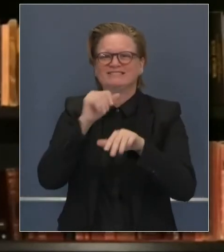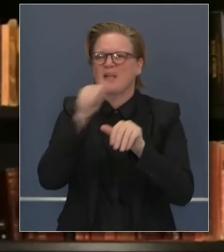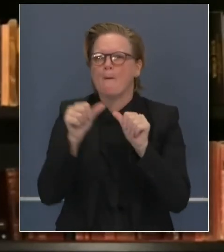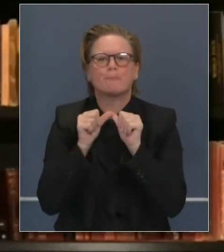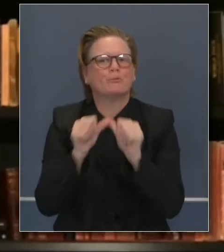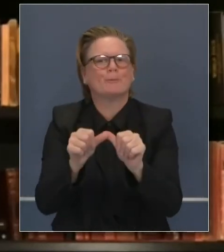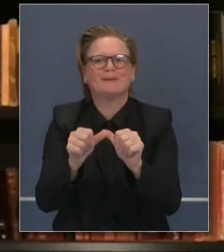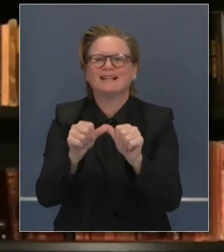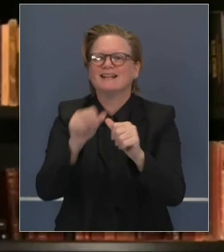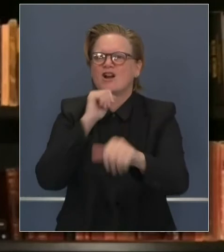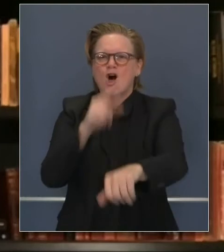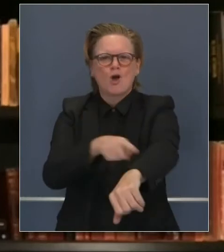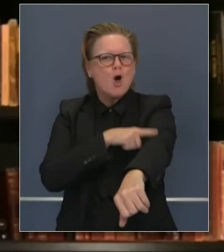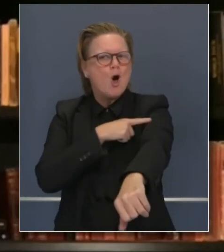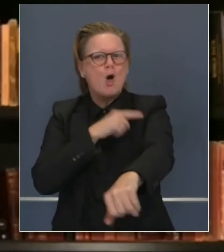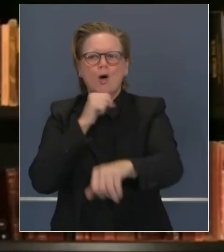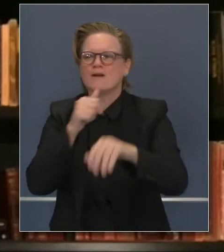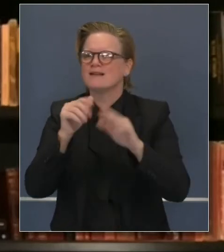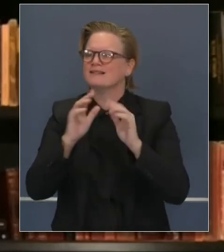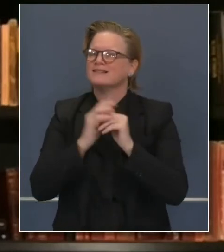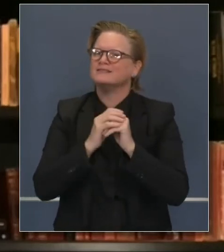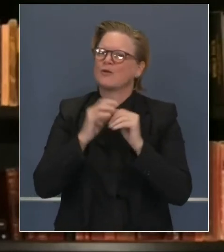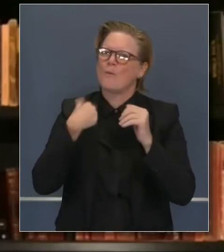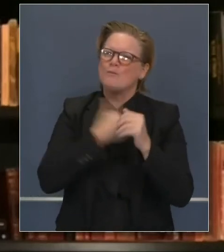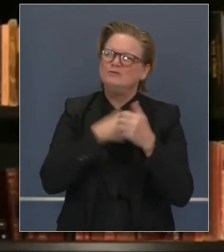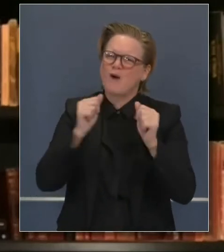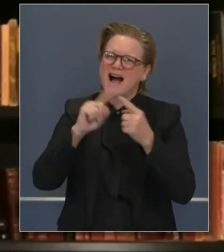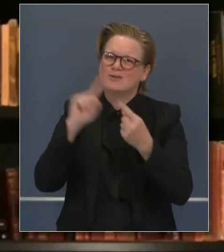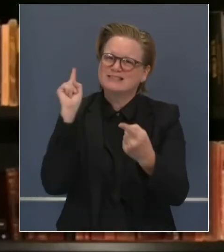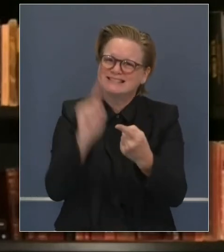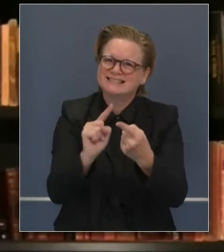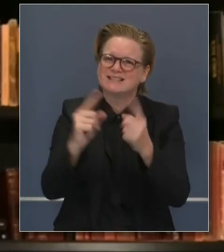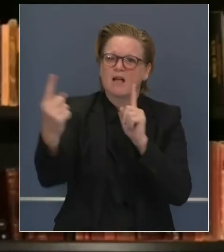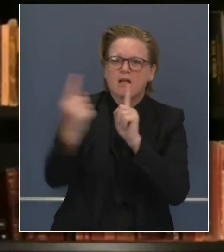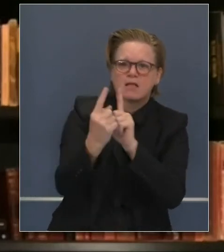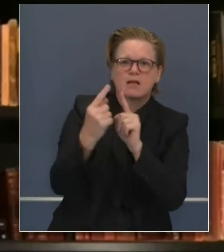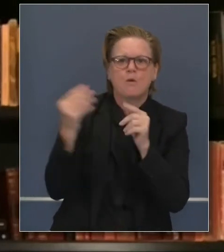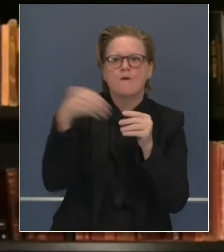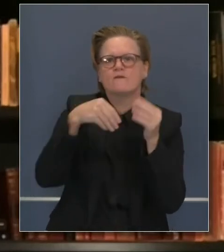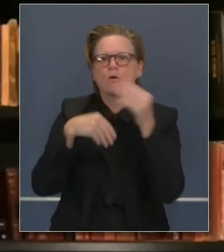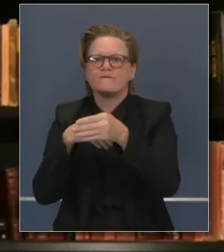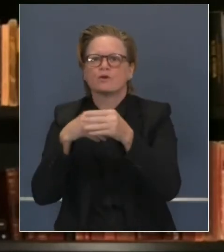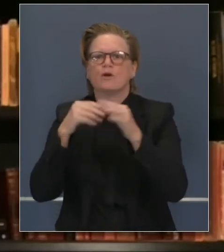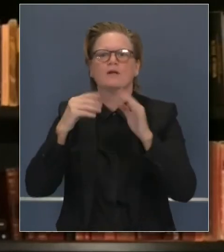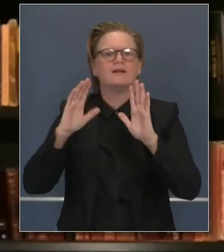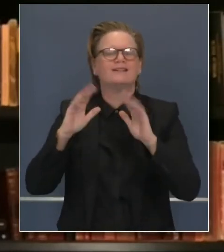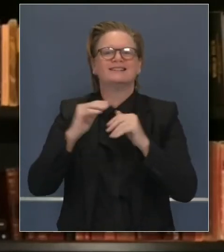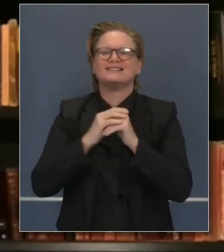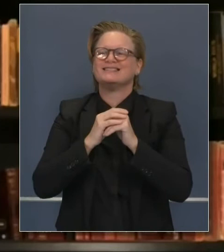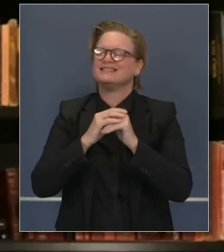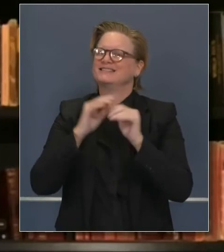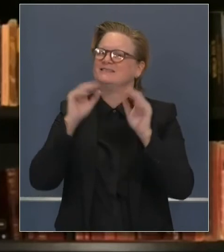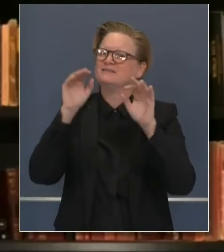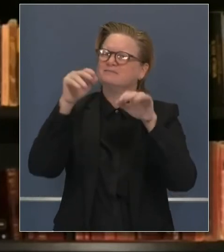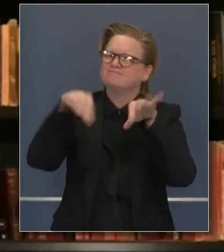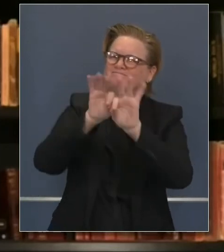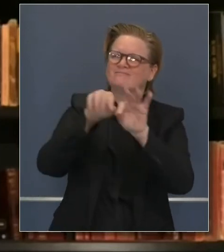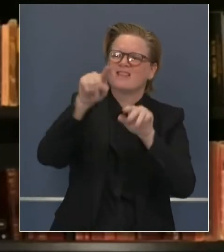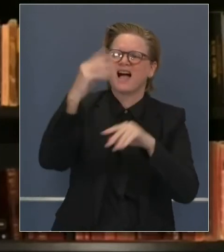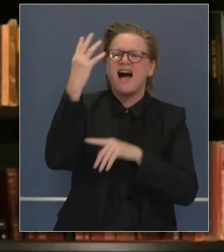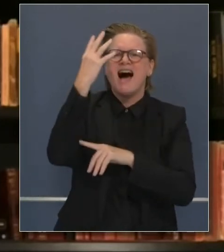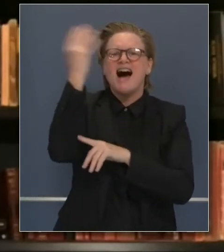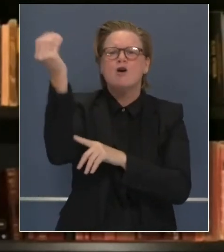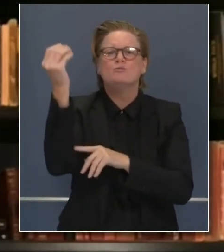the mixing, to continue to focus our outdoor activities in a safe and thoughtful way, and encourage you to get the exercise, to have